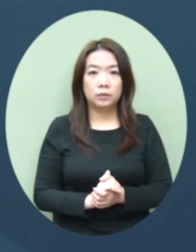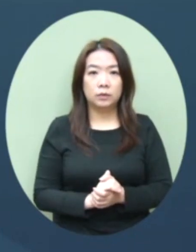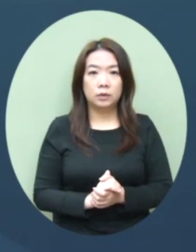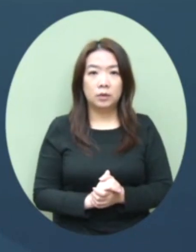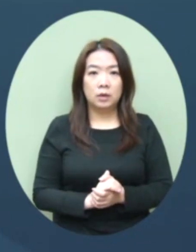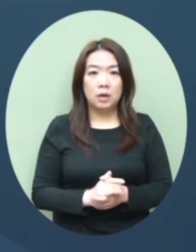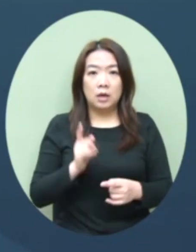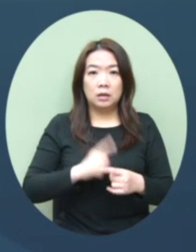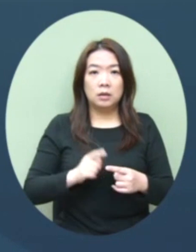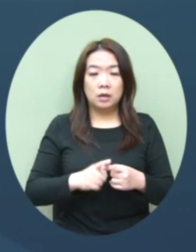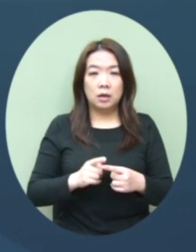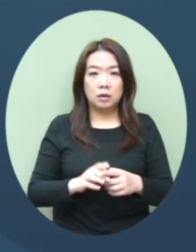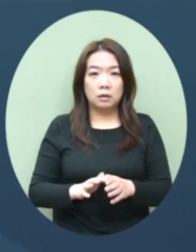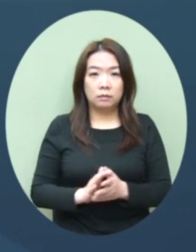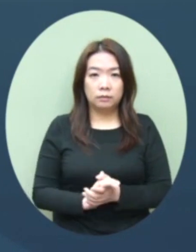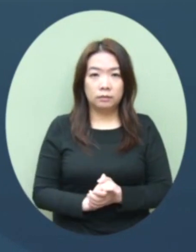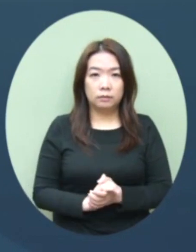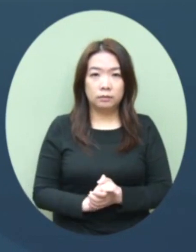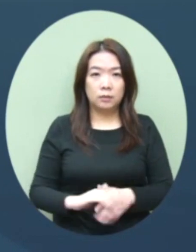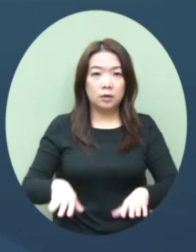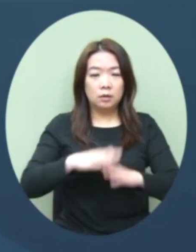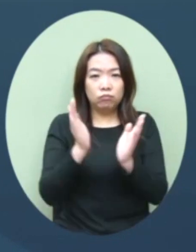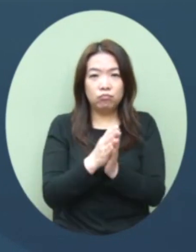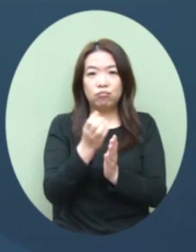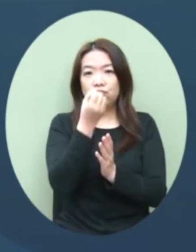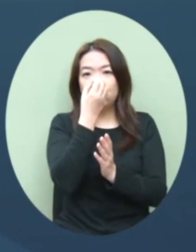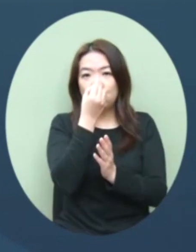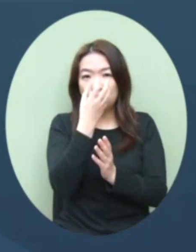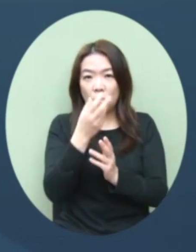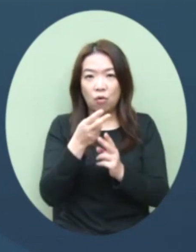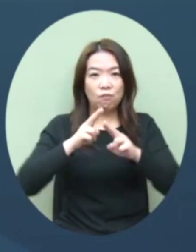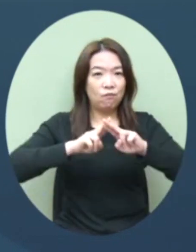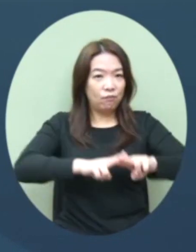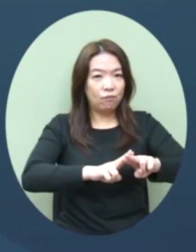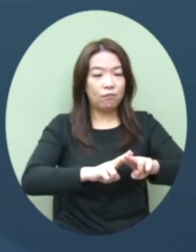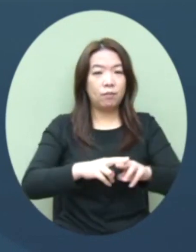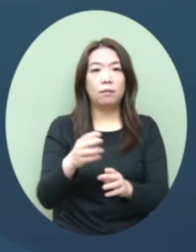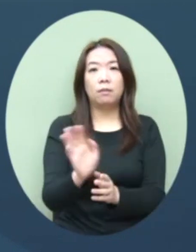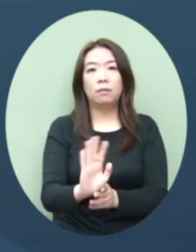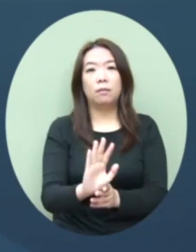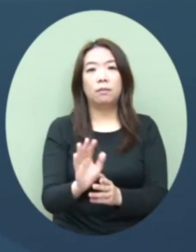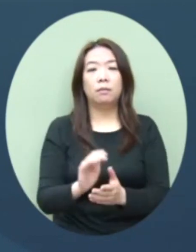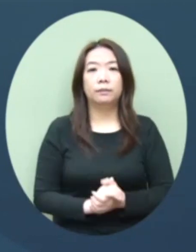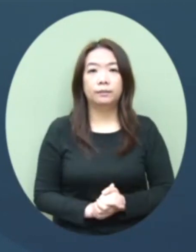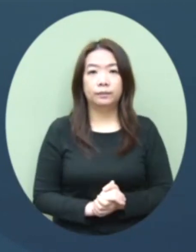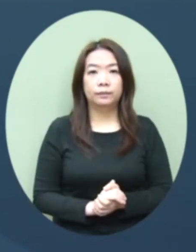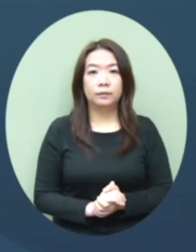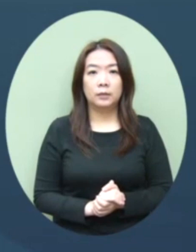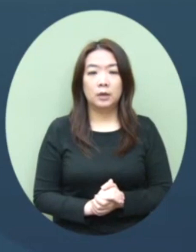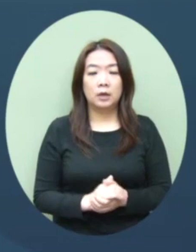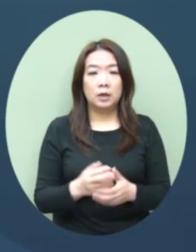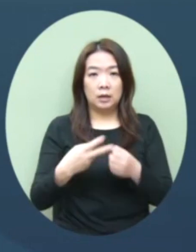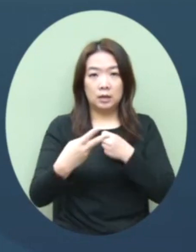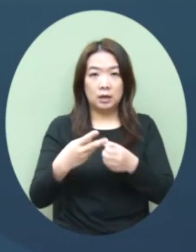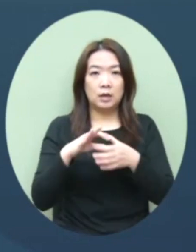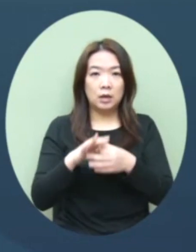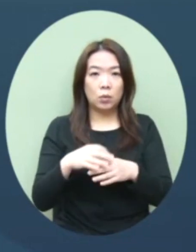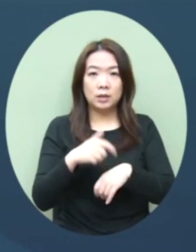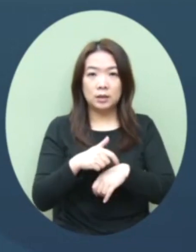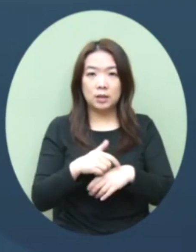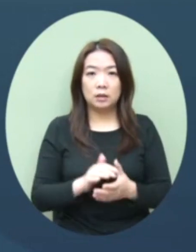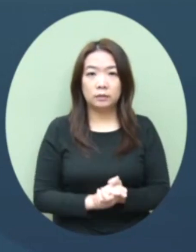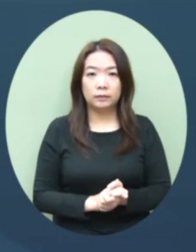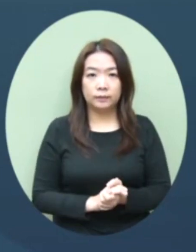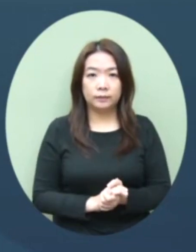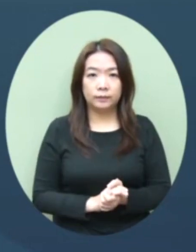lockdown of the Hong Kong city now the second point about timeframe of course everything we would like to see